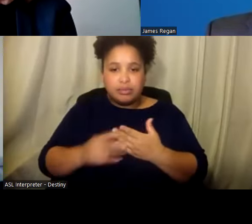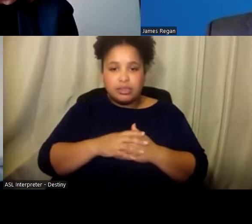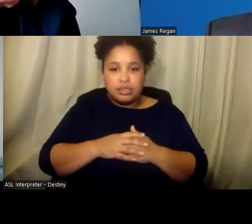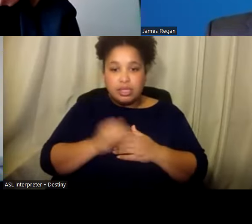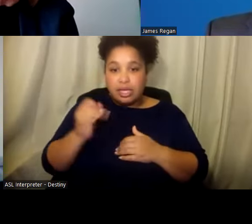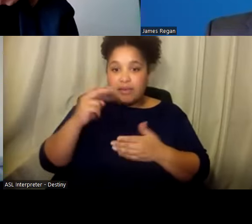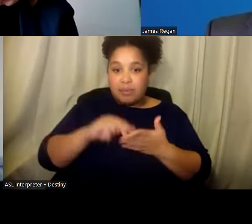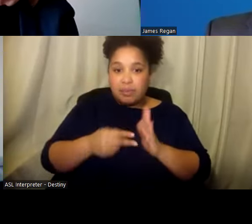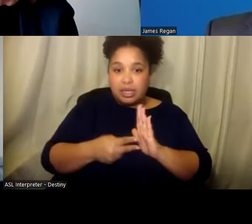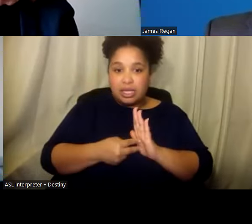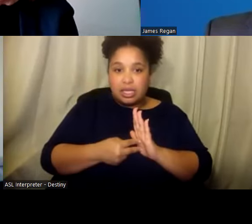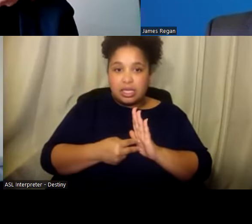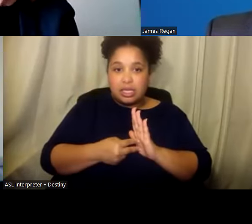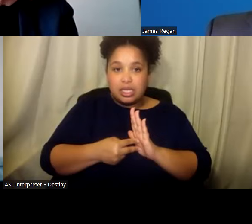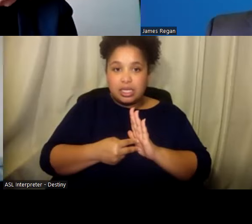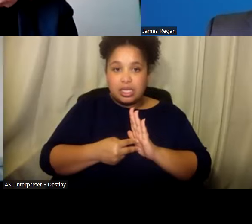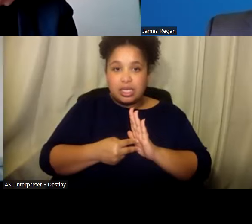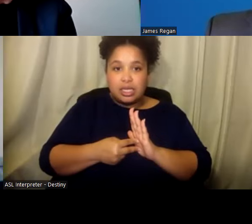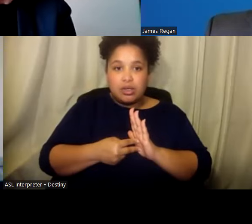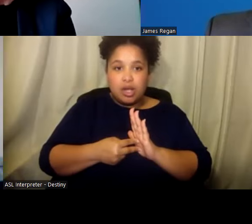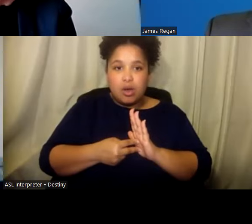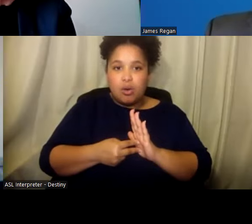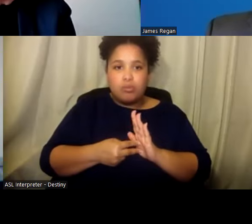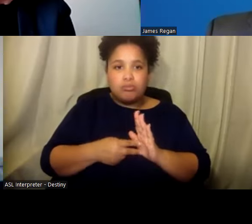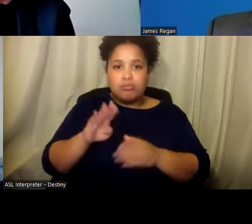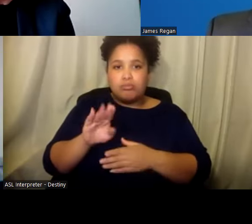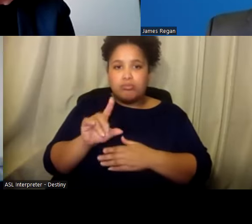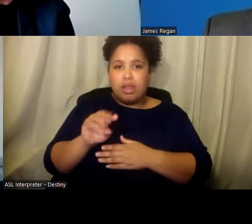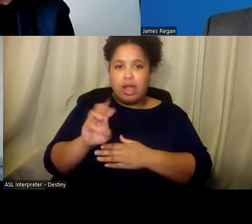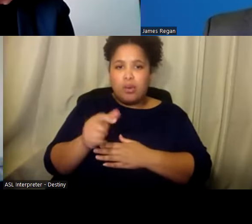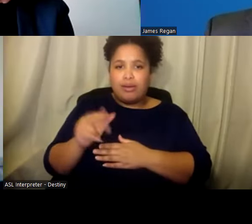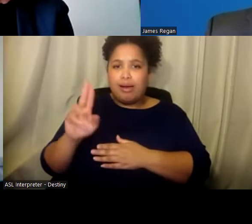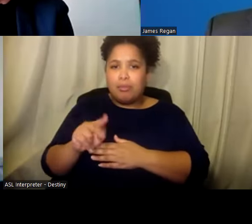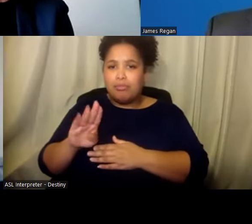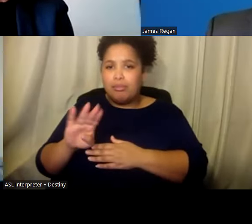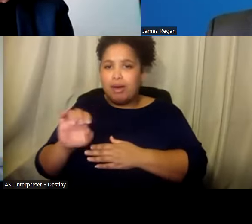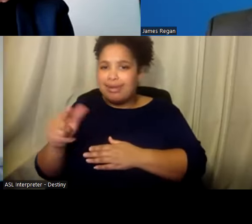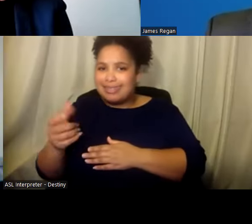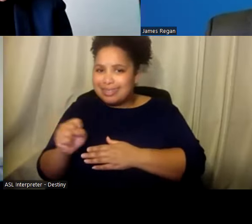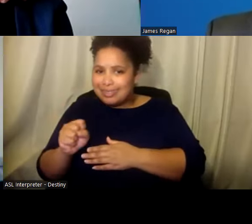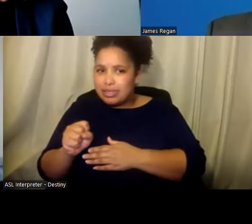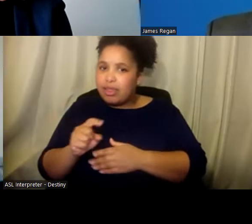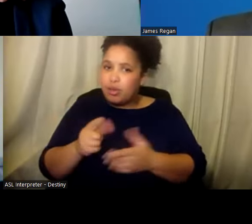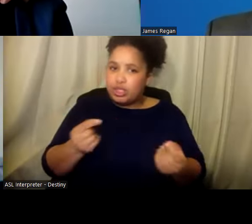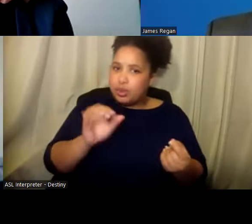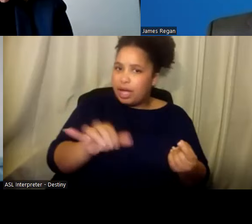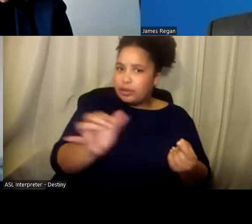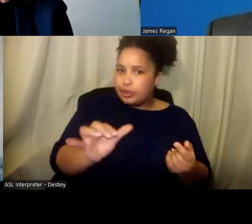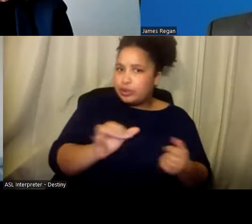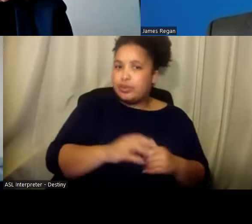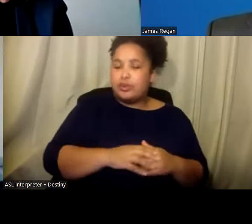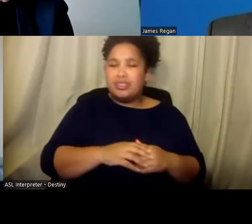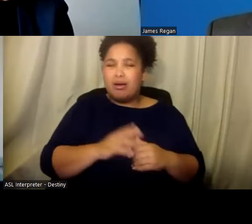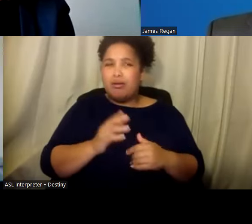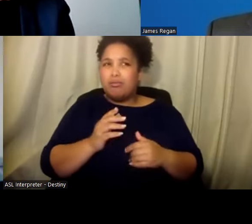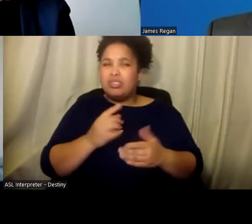means blowing up boxes, then it means blowing up boxes, right? So we'll have that discussion at the end about what is a vision of what